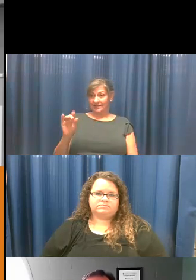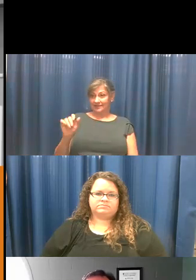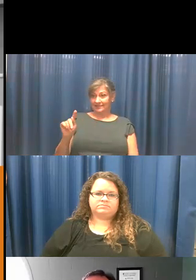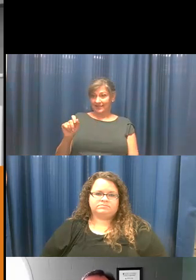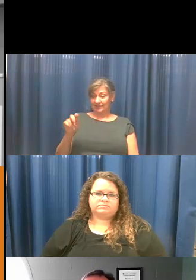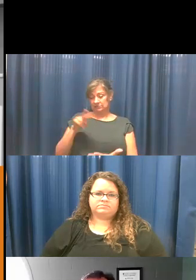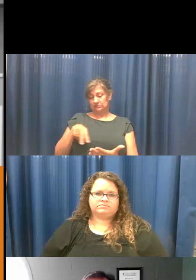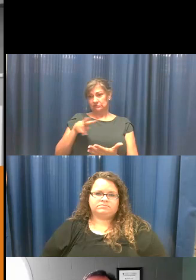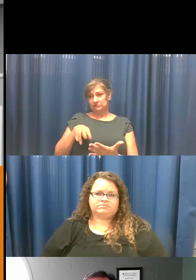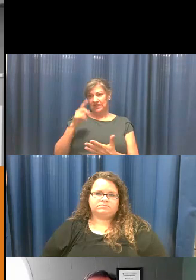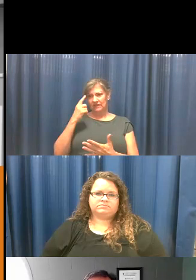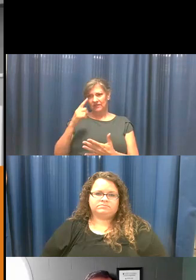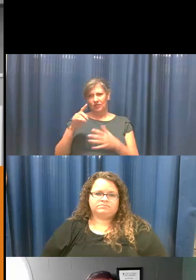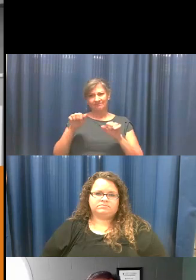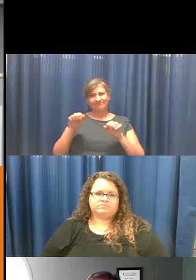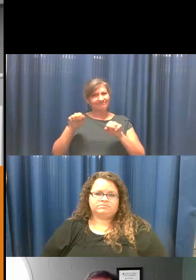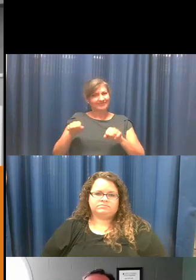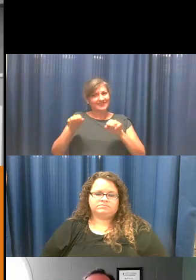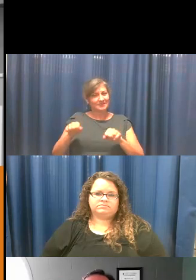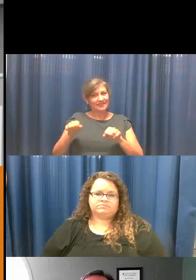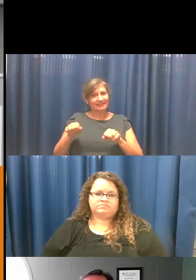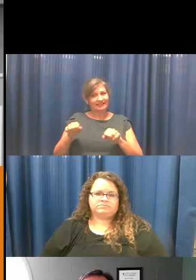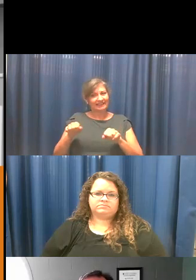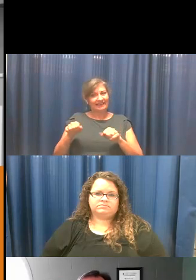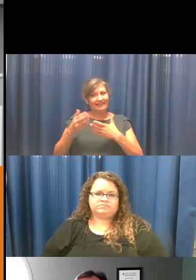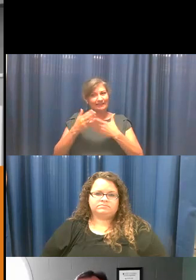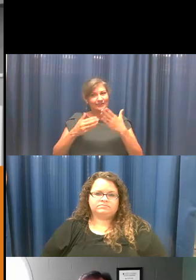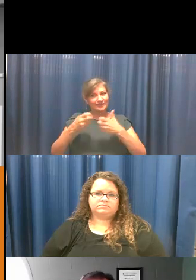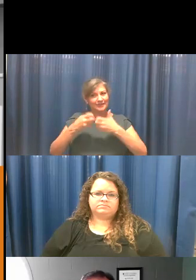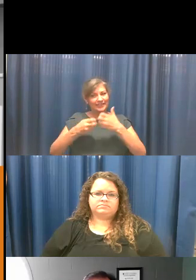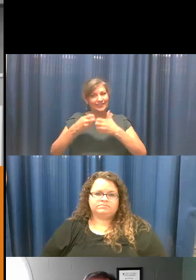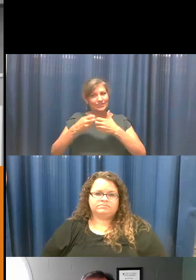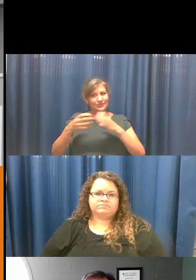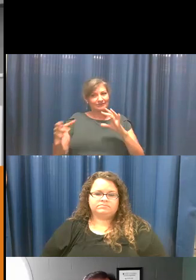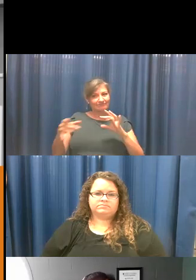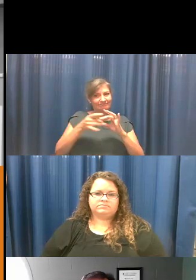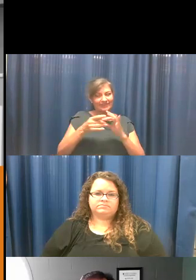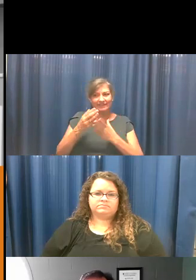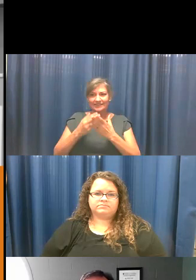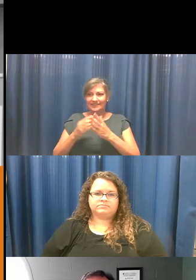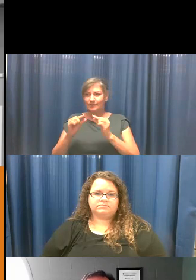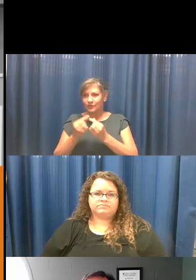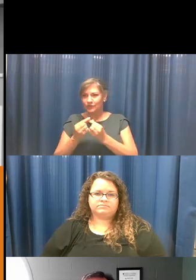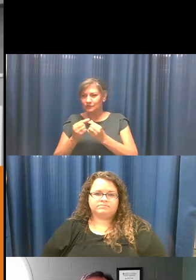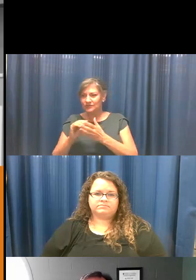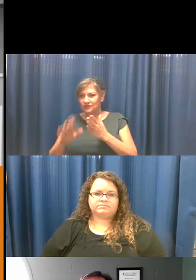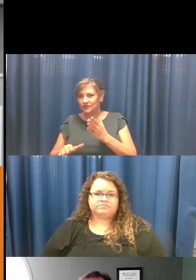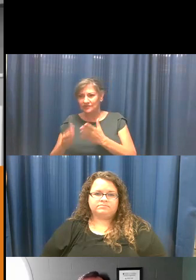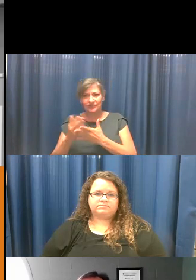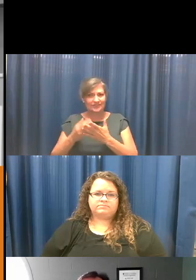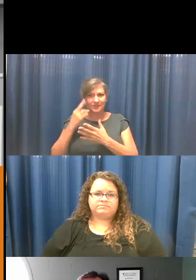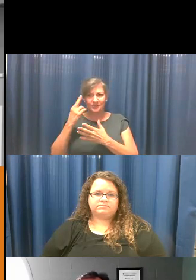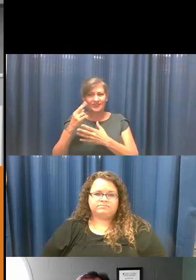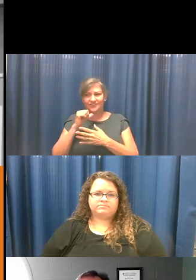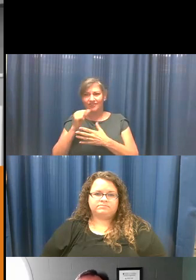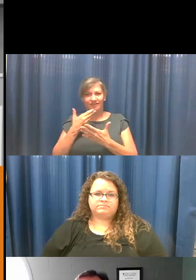it for the possibility that there are systemic issues that some group of students for some reason is less well served